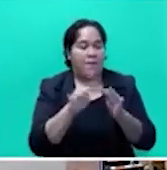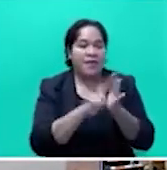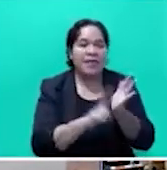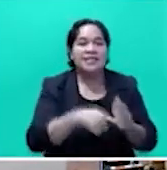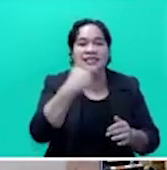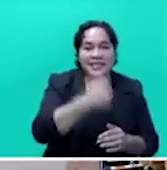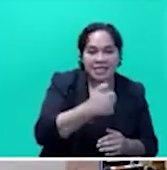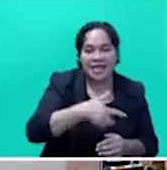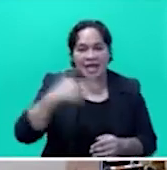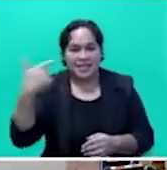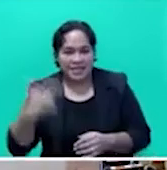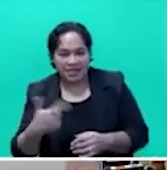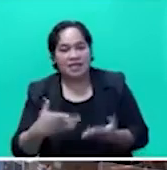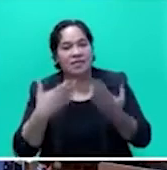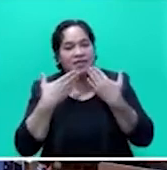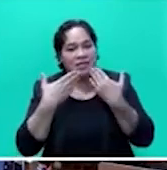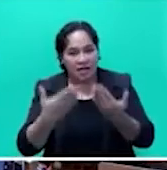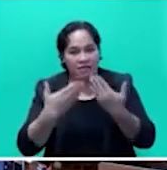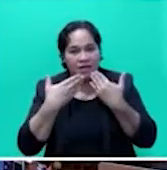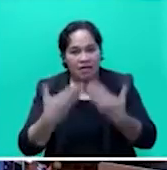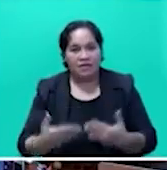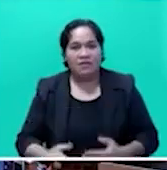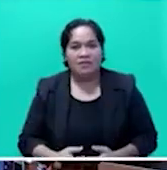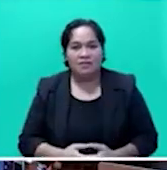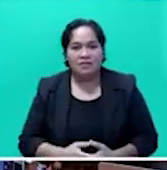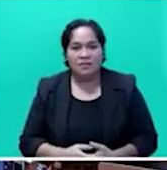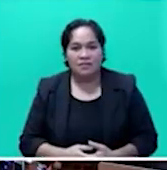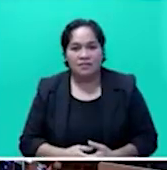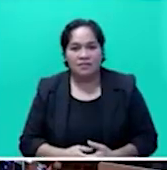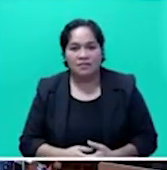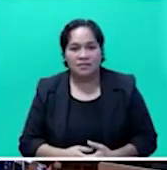and Bill 17. Mr. Speaker, sir. I